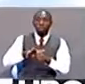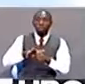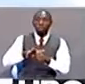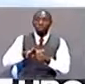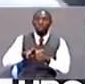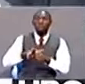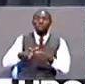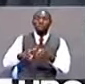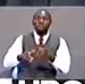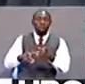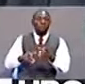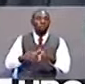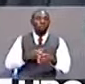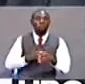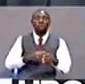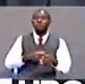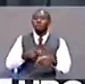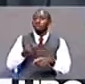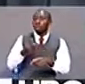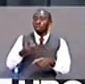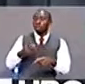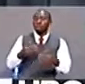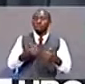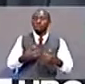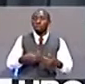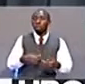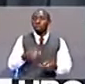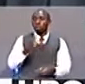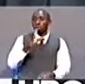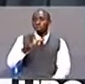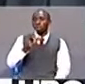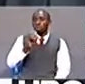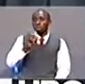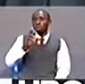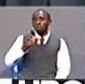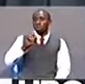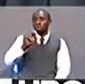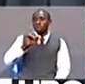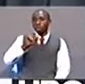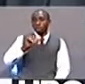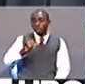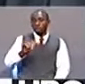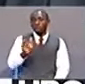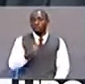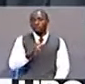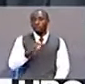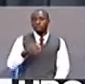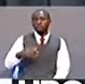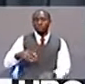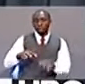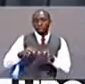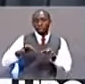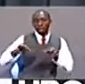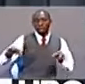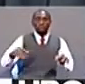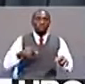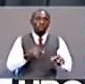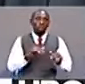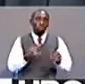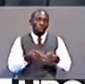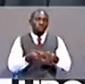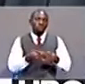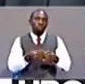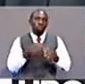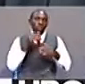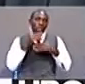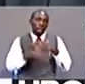the coronary arteries. These are two in number, Madam Speaker. These are the arteries that supplies the heart muscles and the